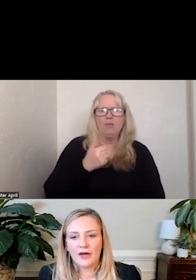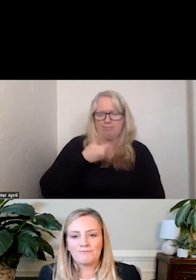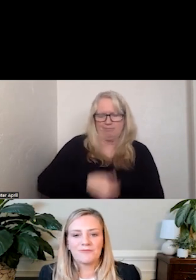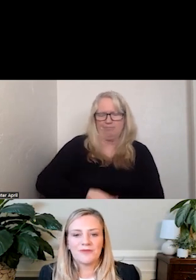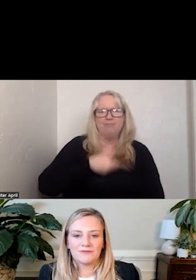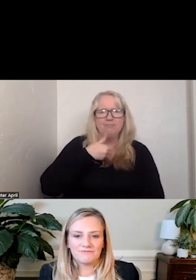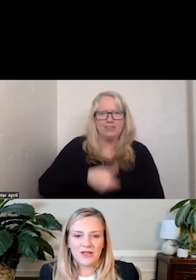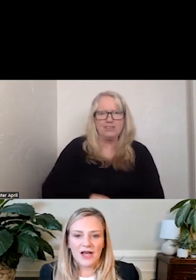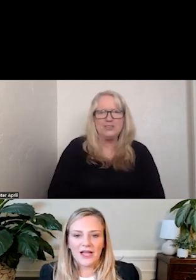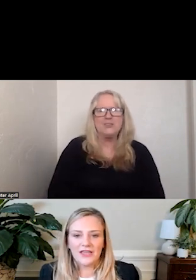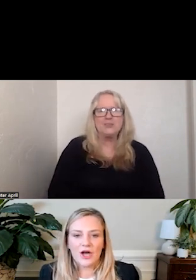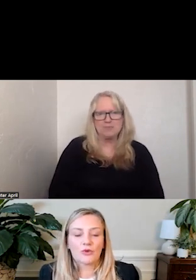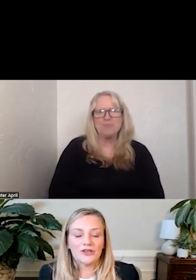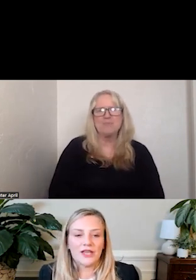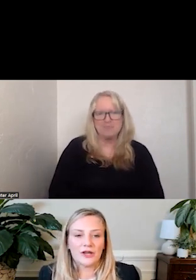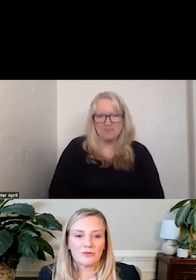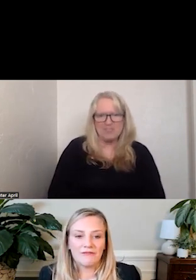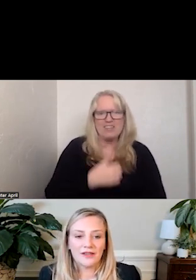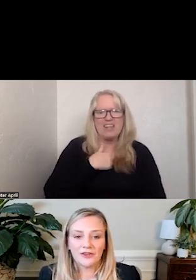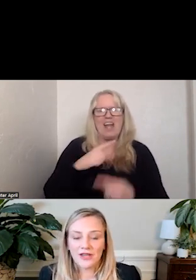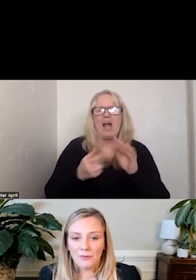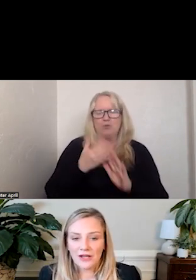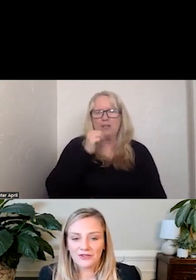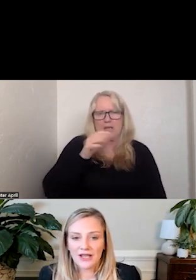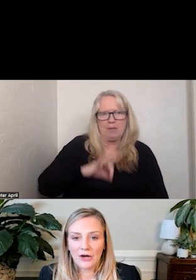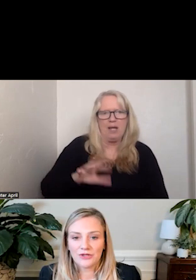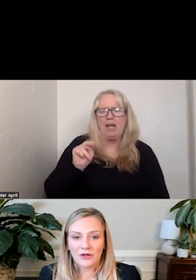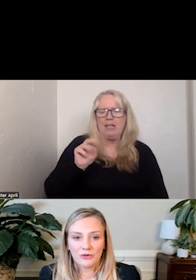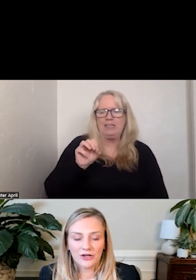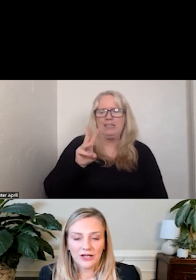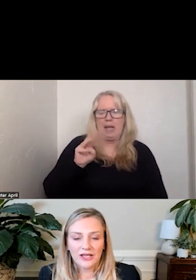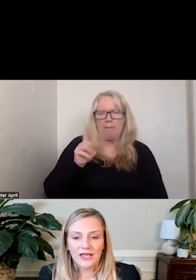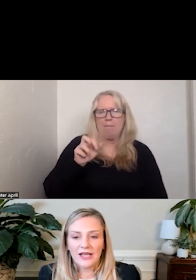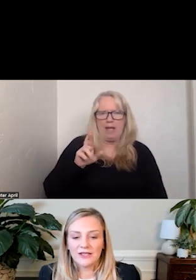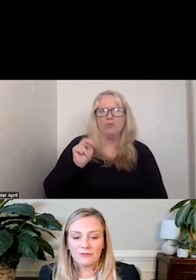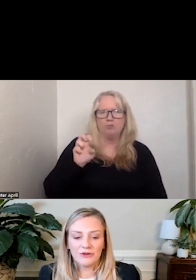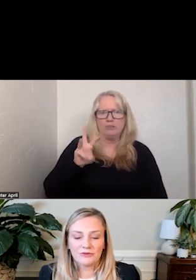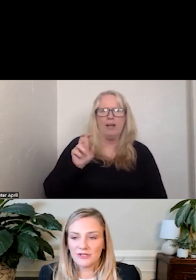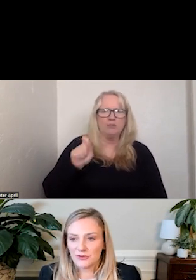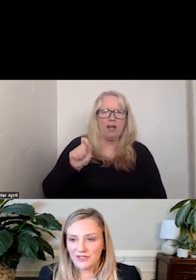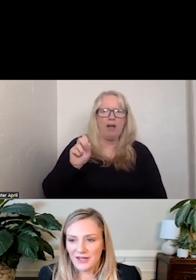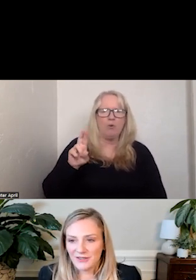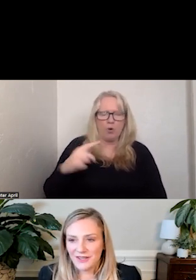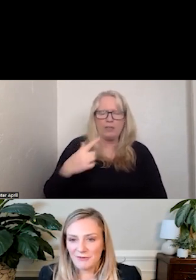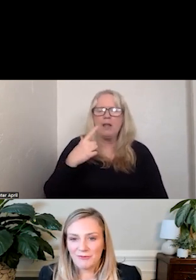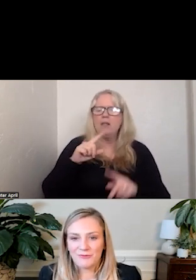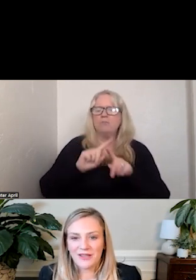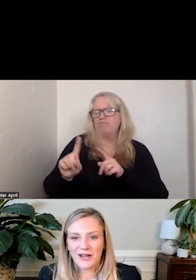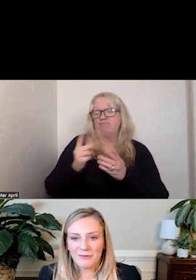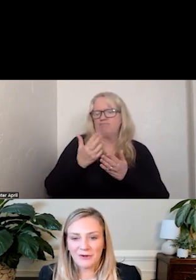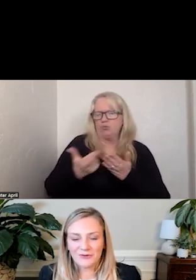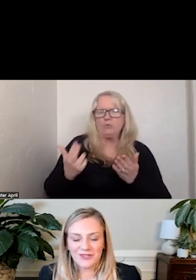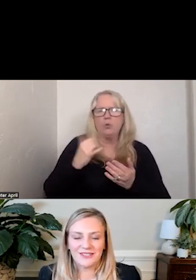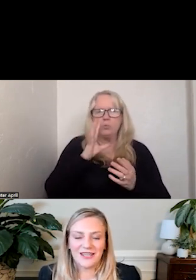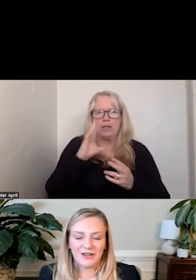me, I run a nonprofit called NowMattersNow.org, and a number of the resources that I